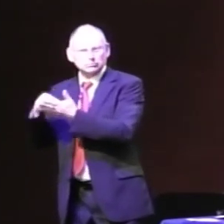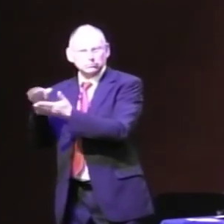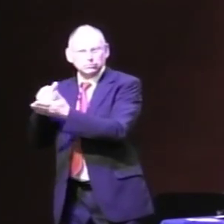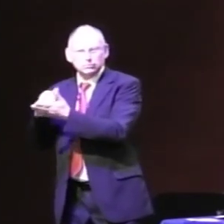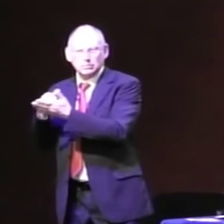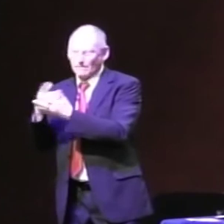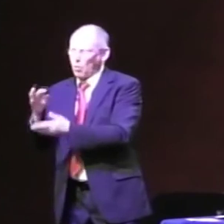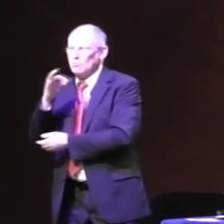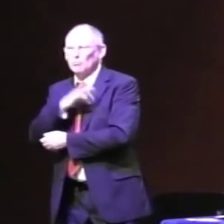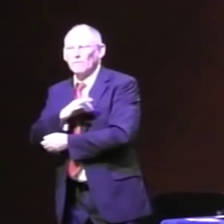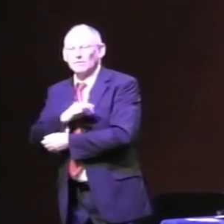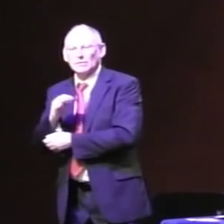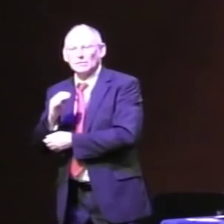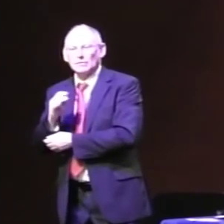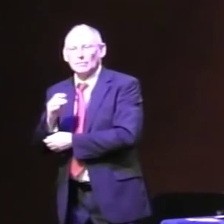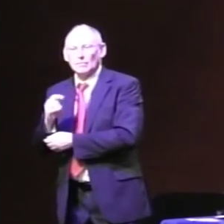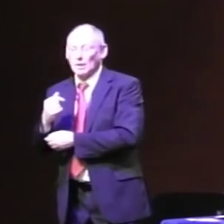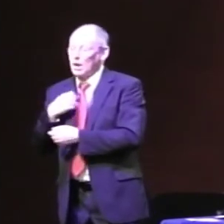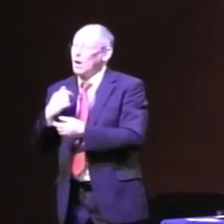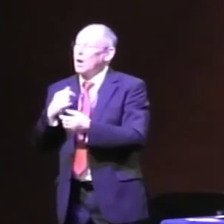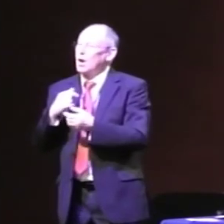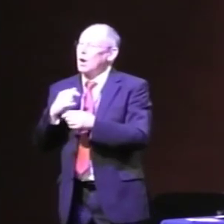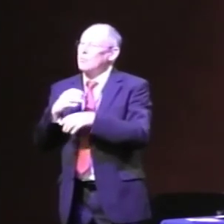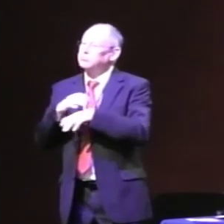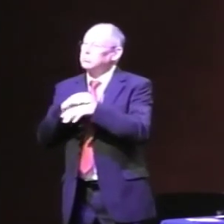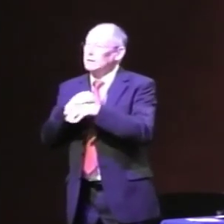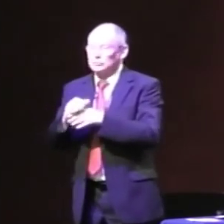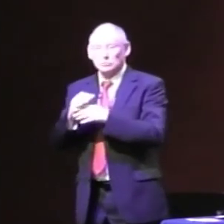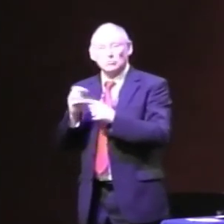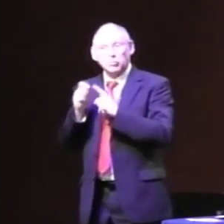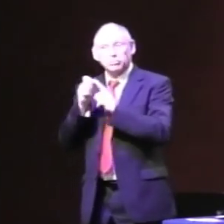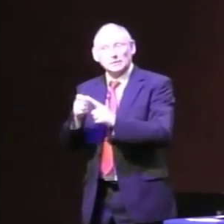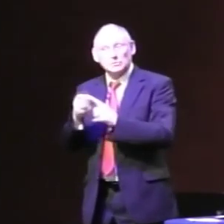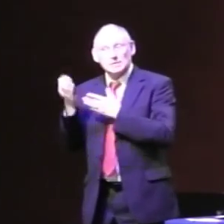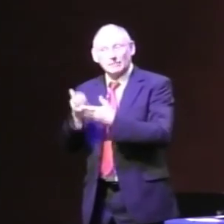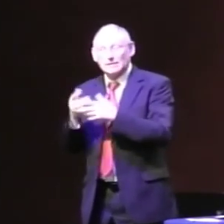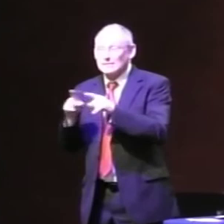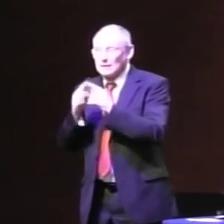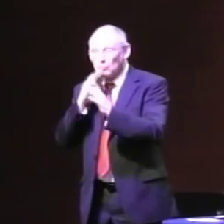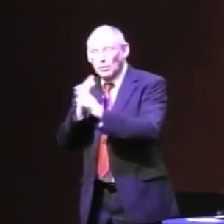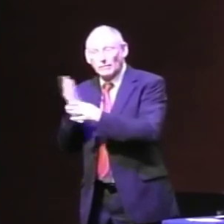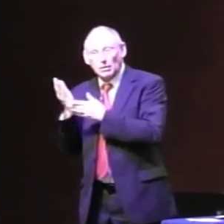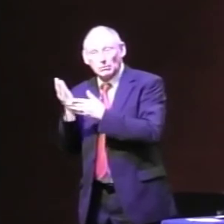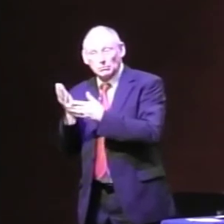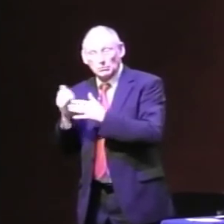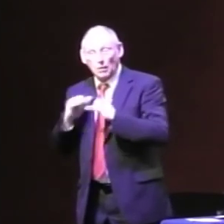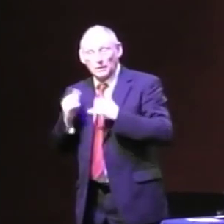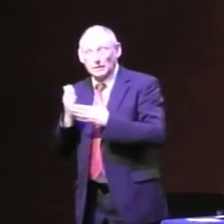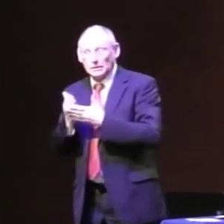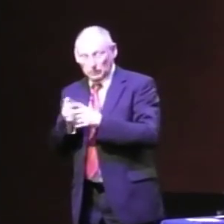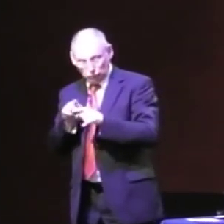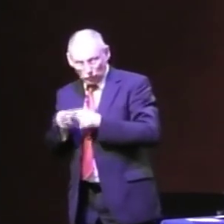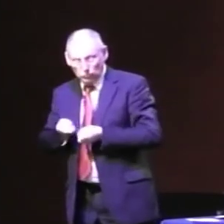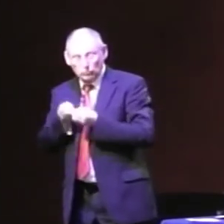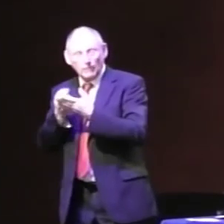milk profits. Our probation services, the same private companies are looking to run private probation